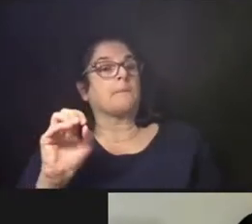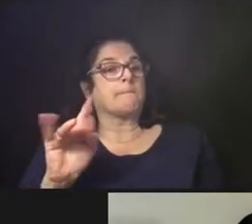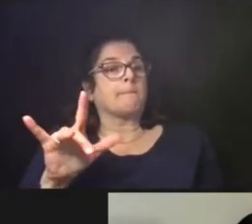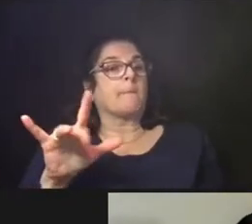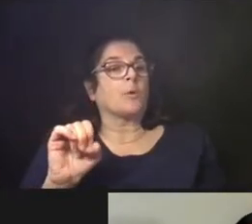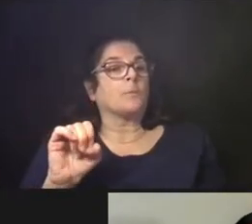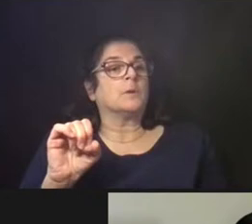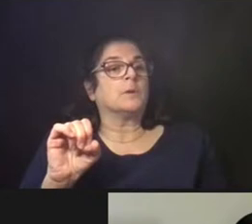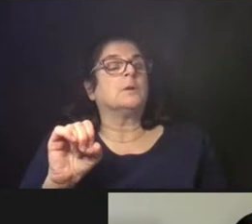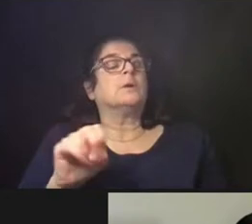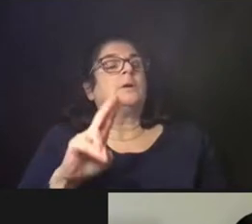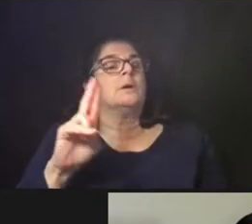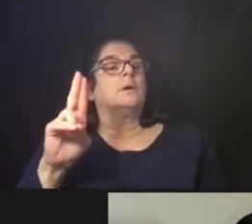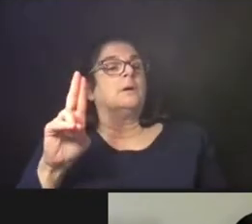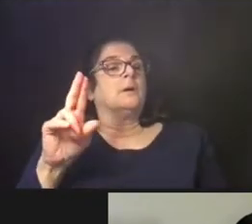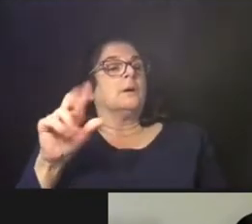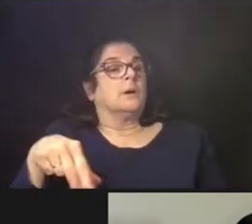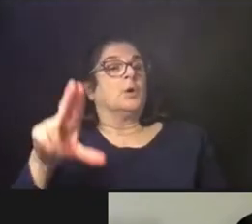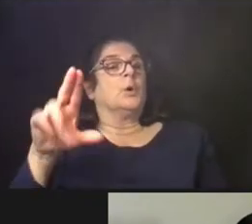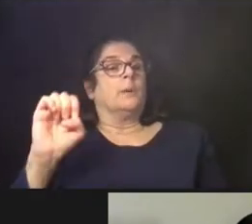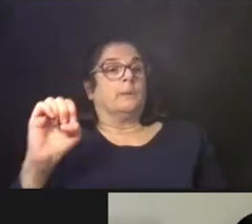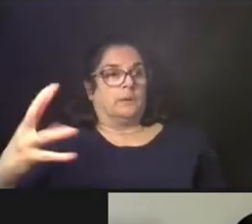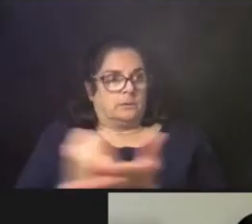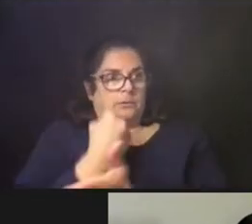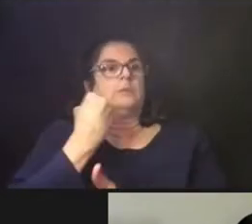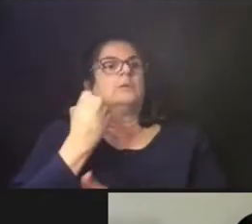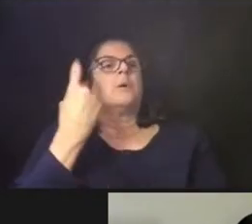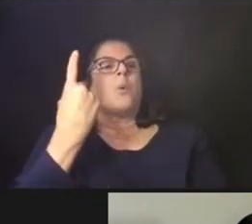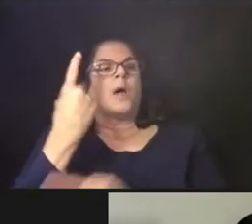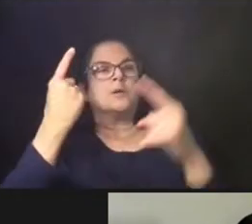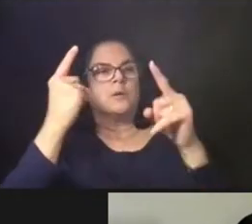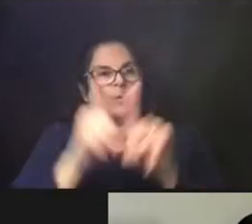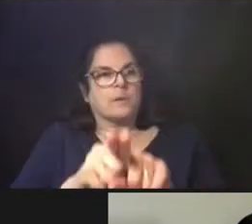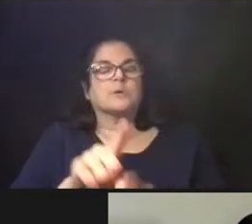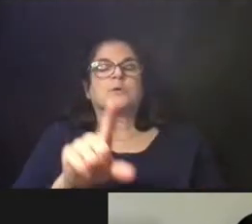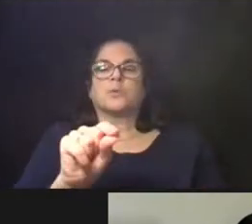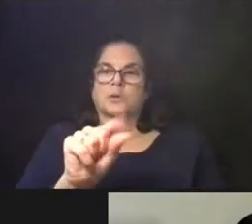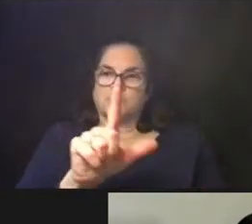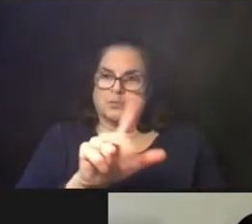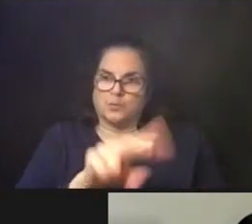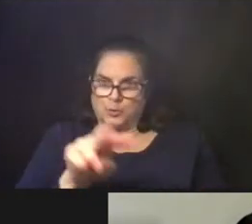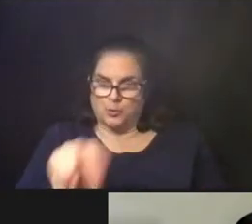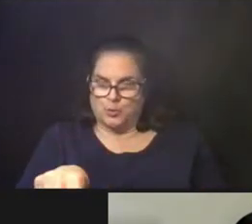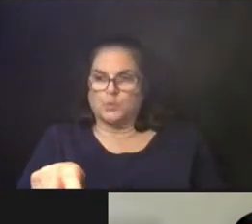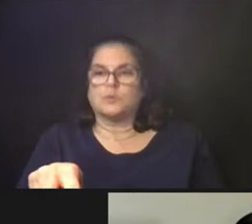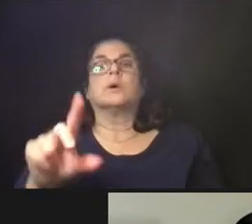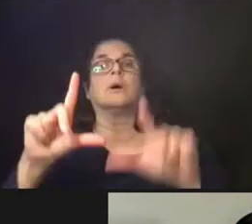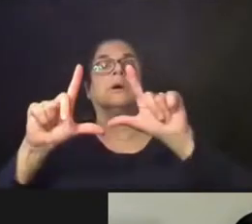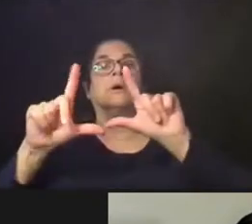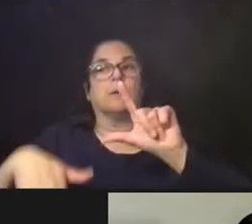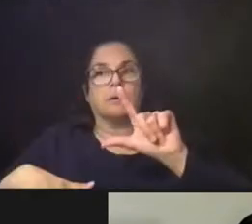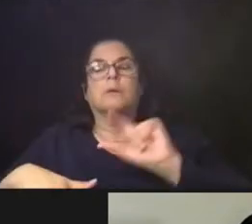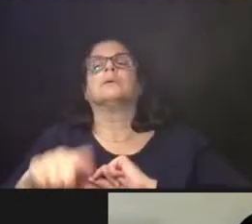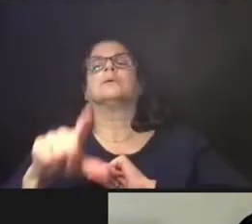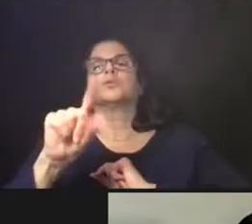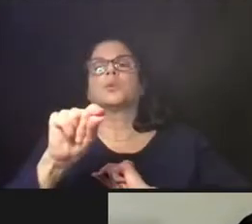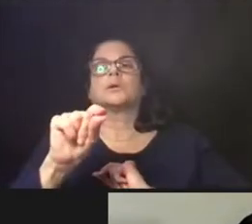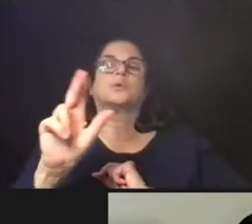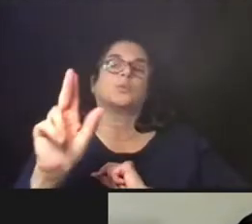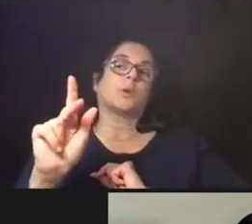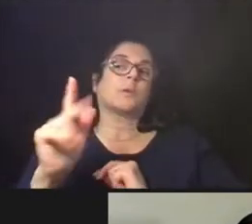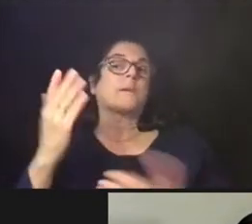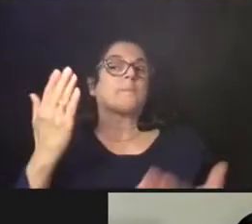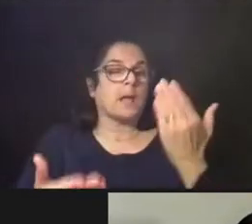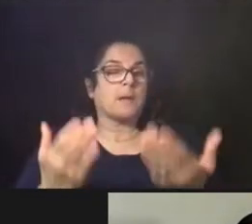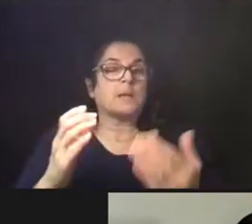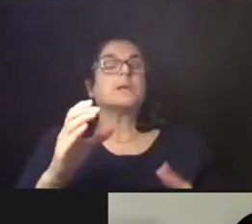of 2022. And the current agreement will expire in February of 2023, at which time CTA and Mobile Cubes may choose to